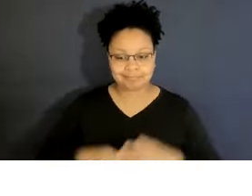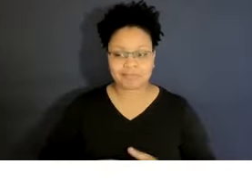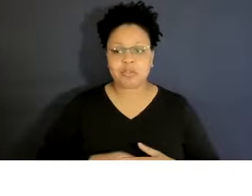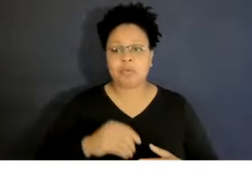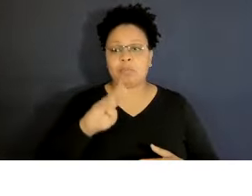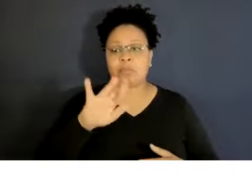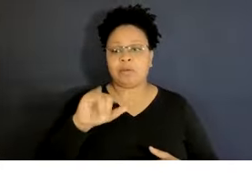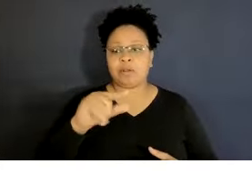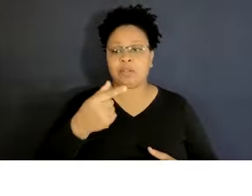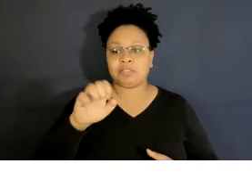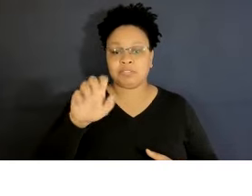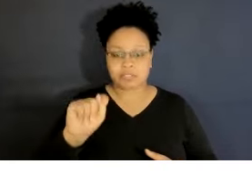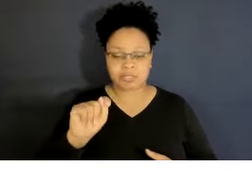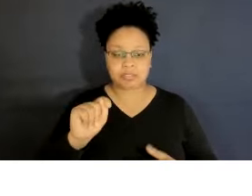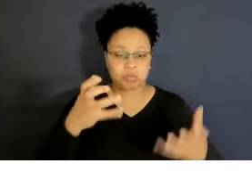briefly.